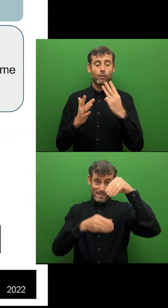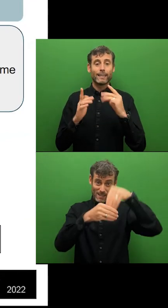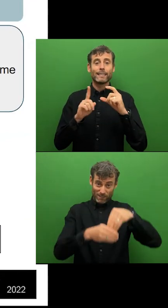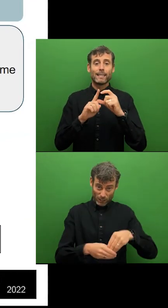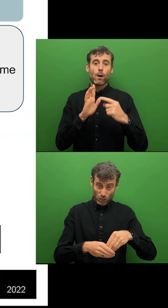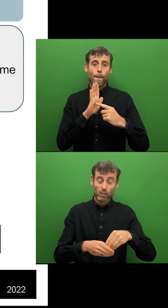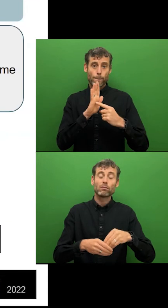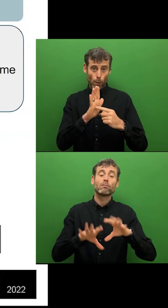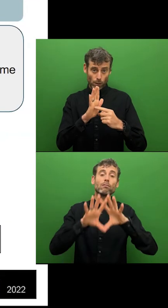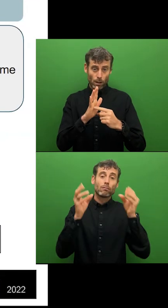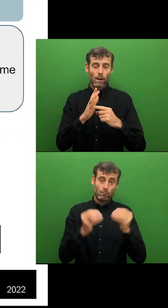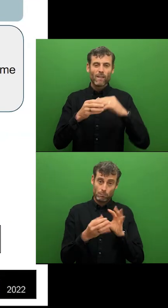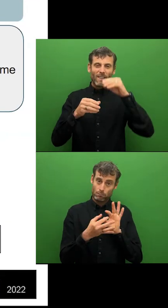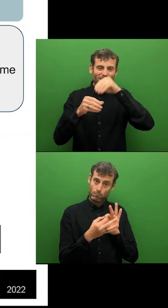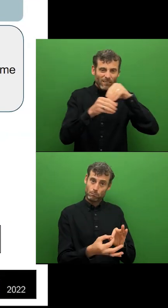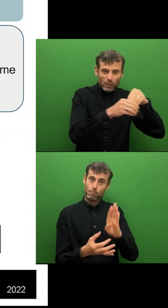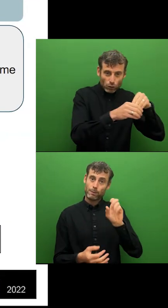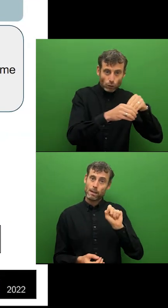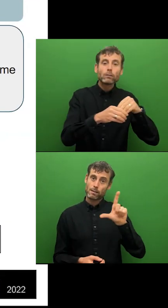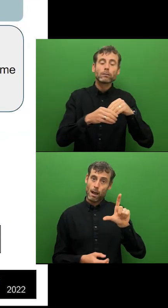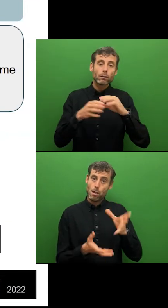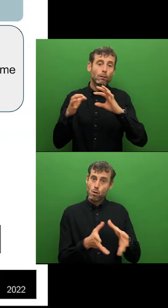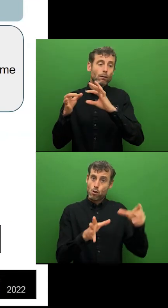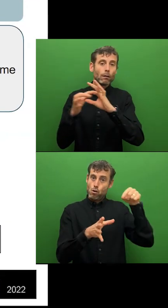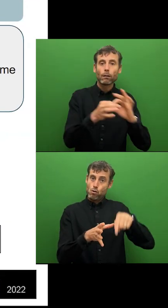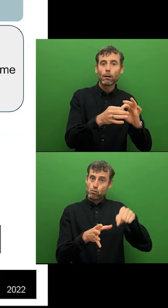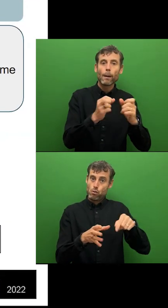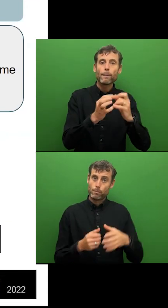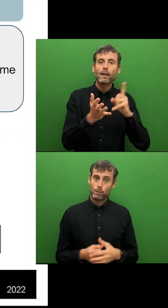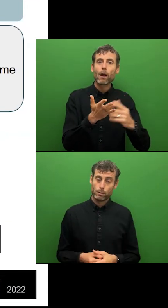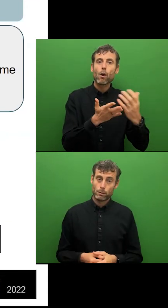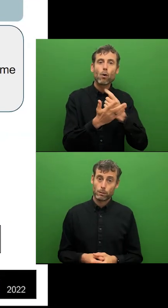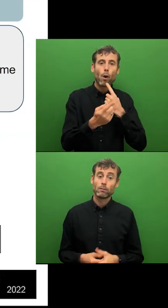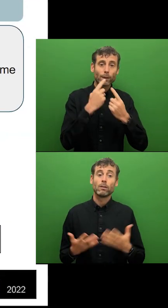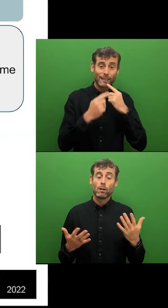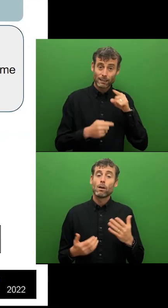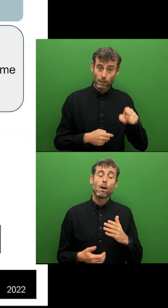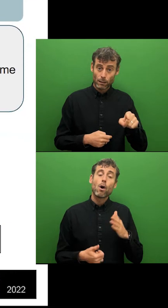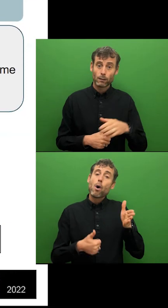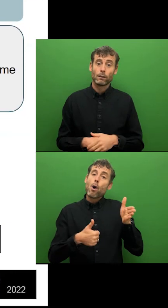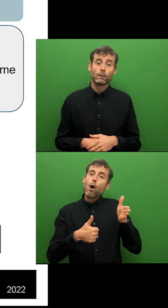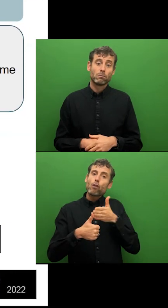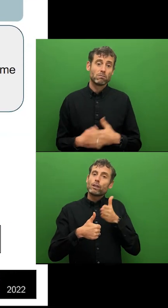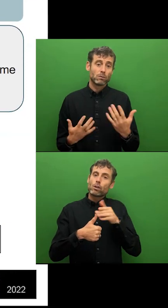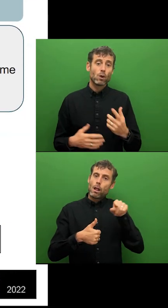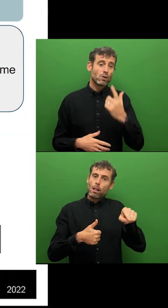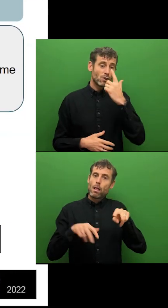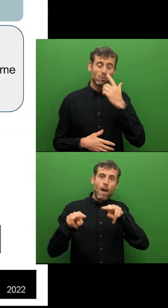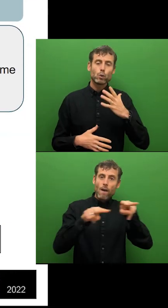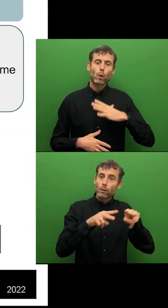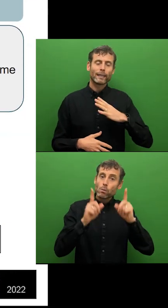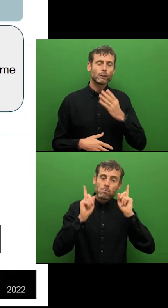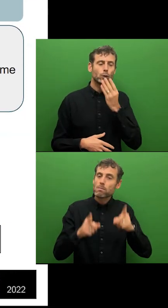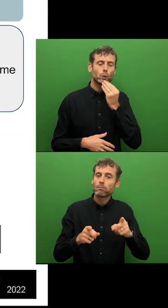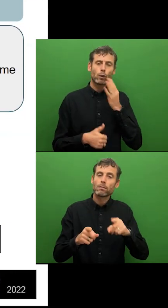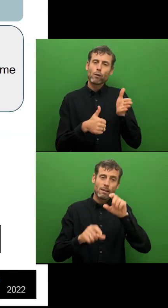model features and logits for the BSL corpus data, and so actually the original RGB videos are not necessary to